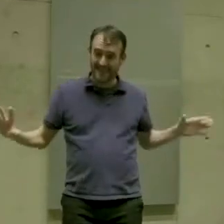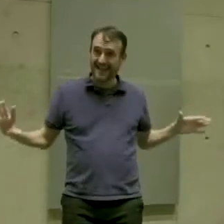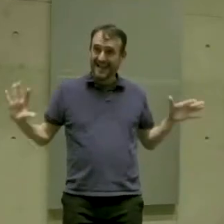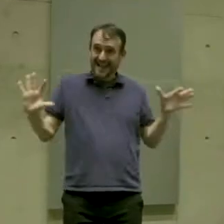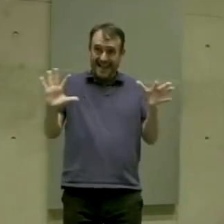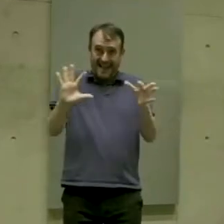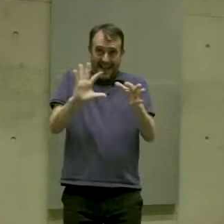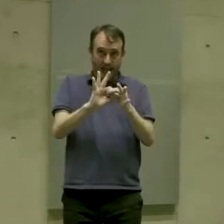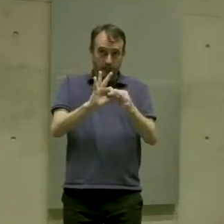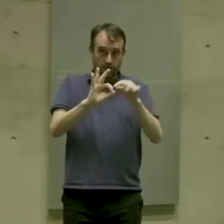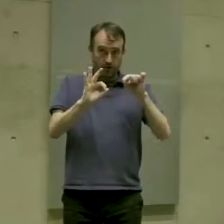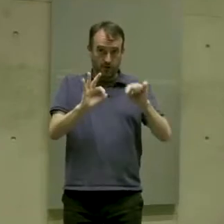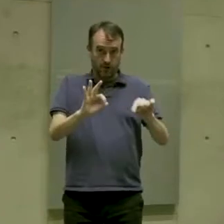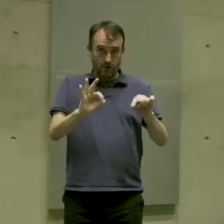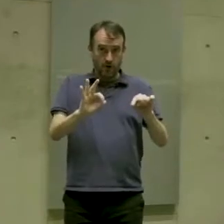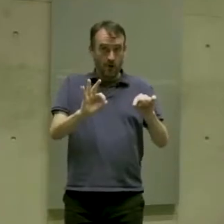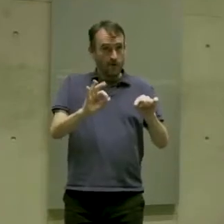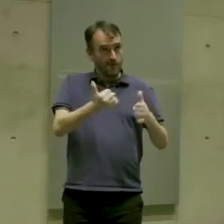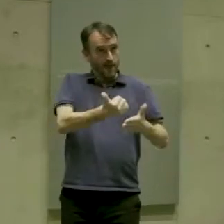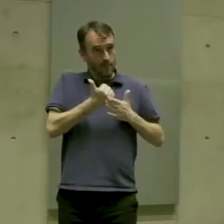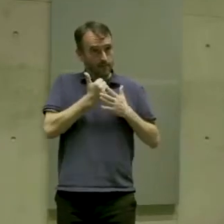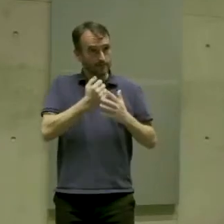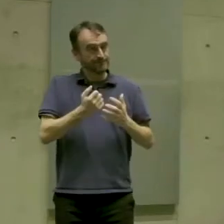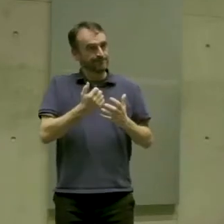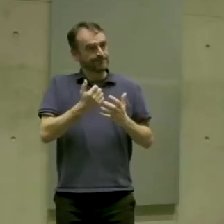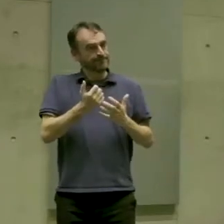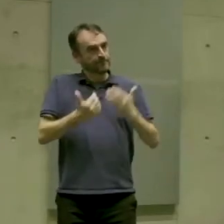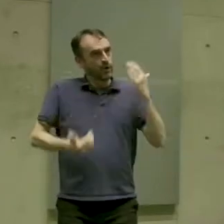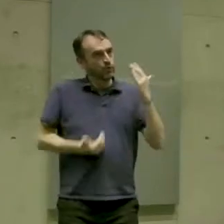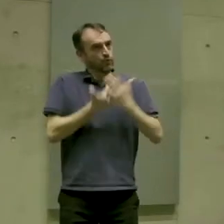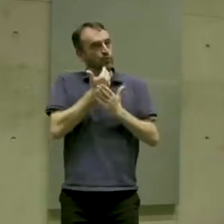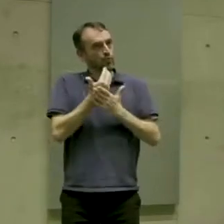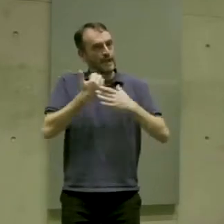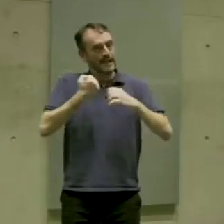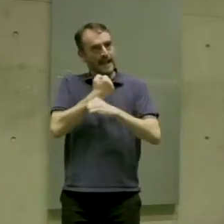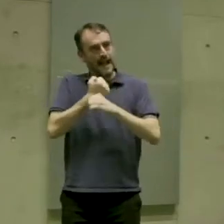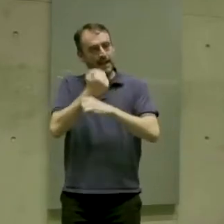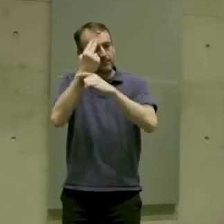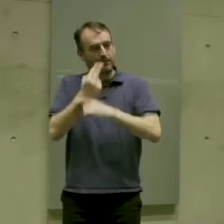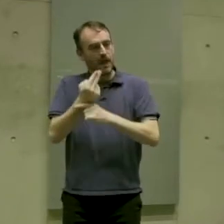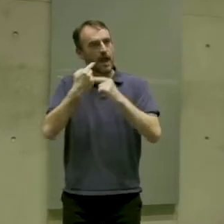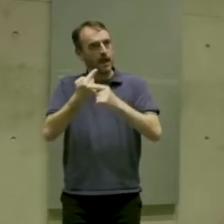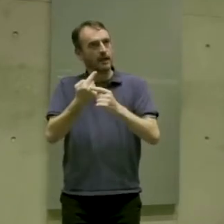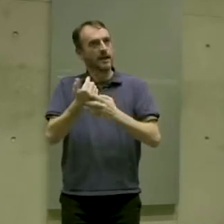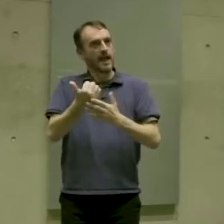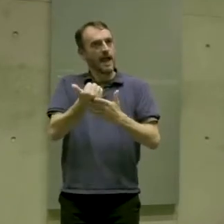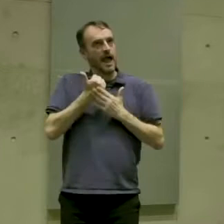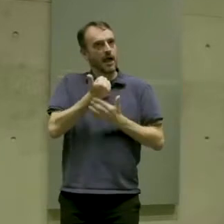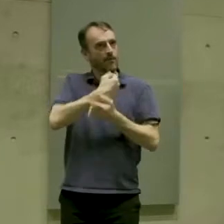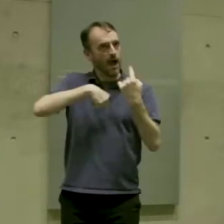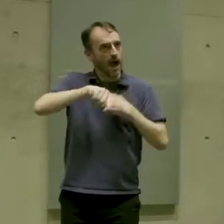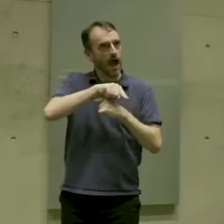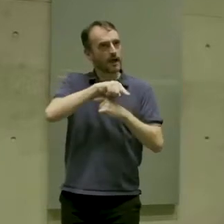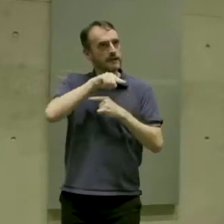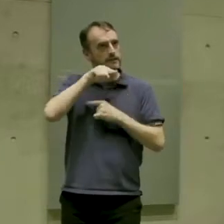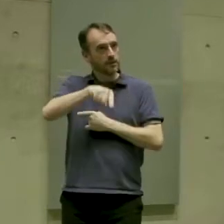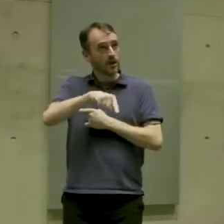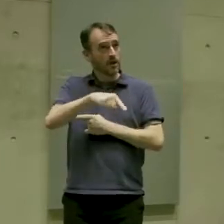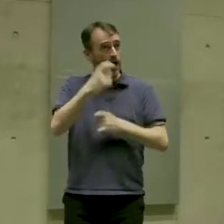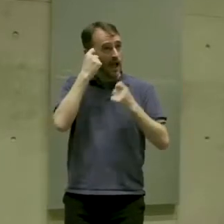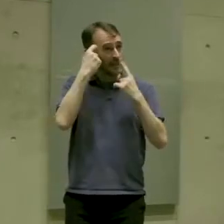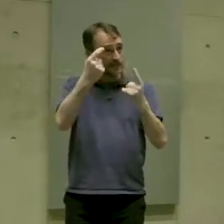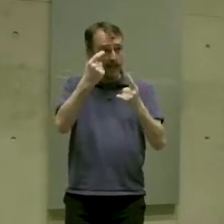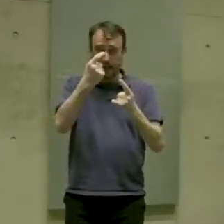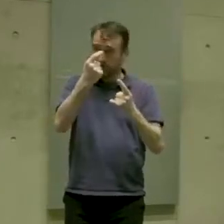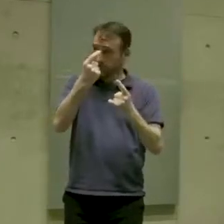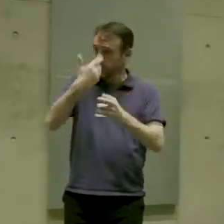of inspiration for our game design and as one thread to help us understand the entire history of human stories more